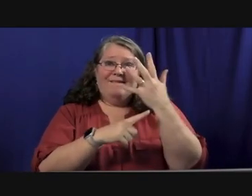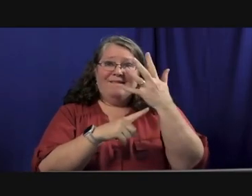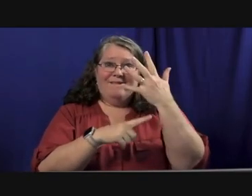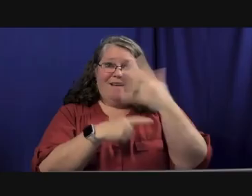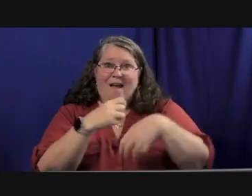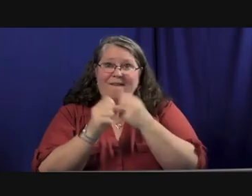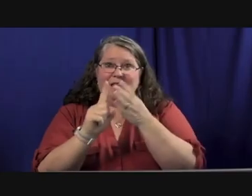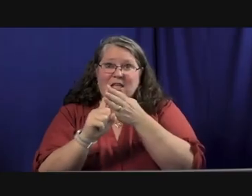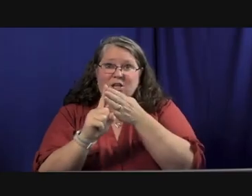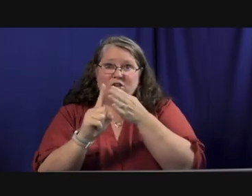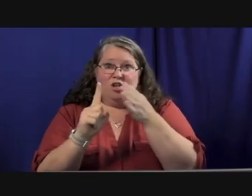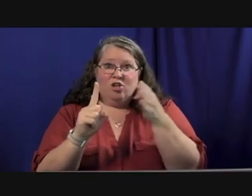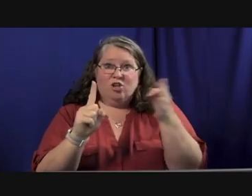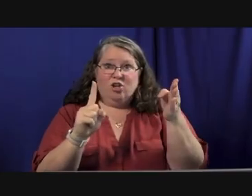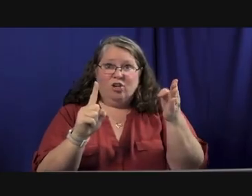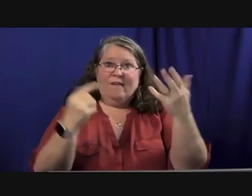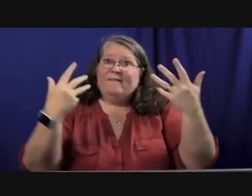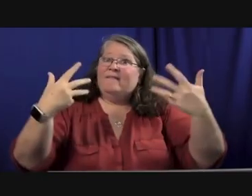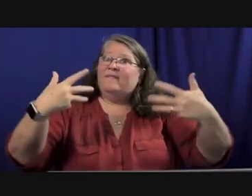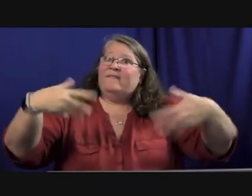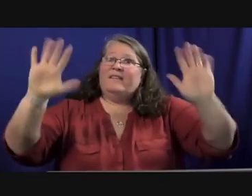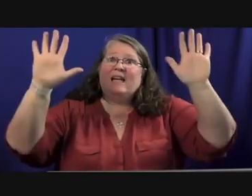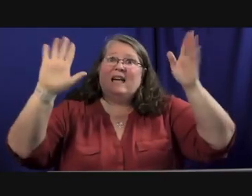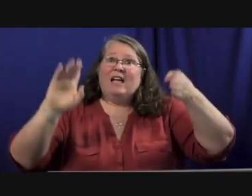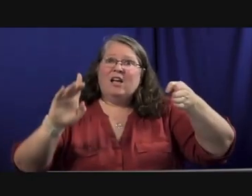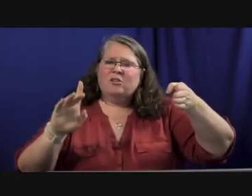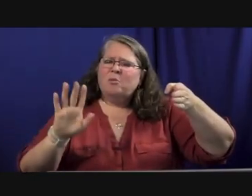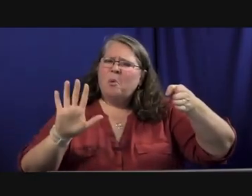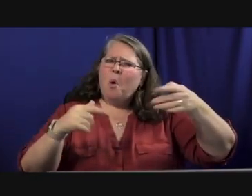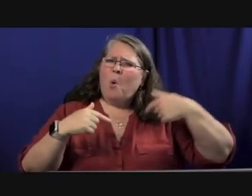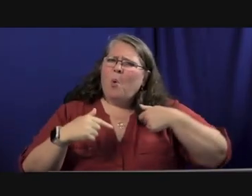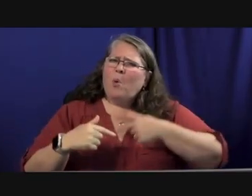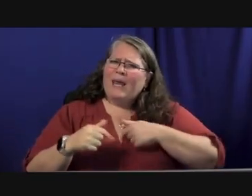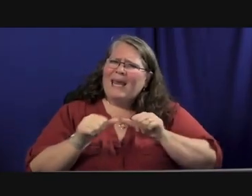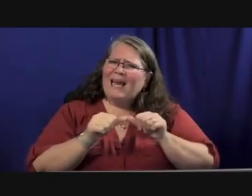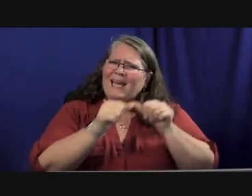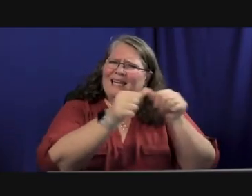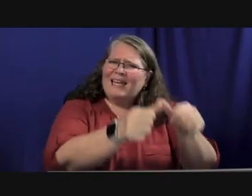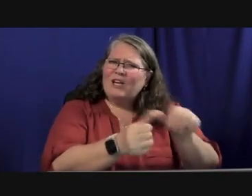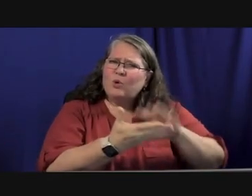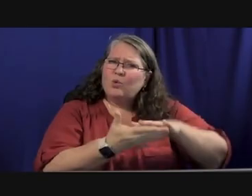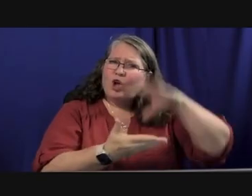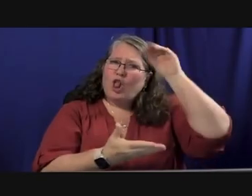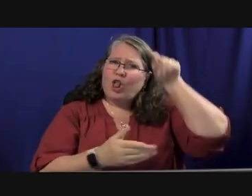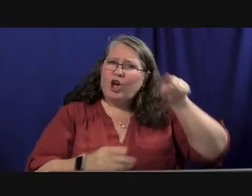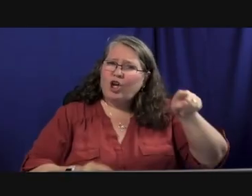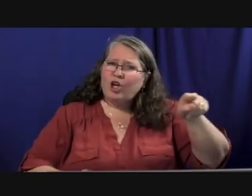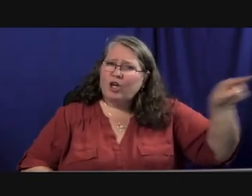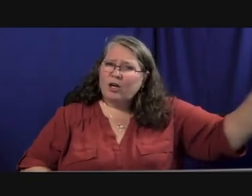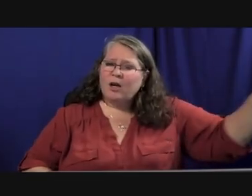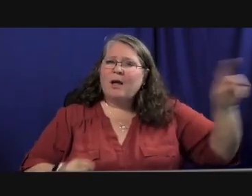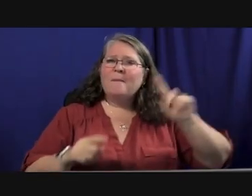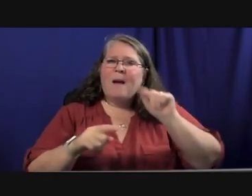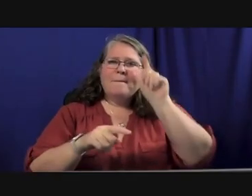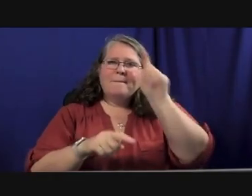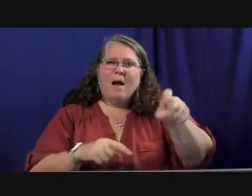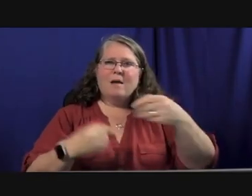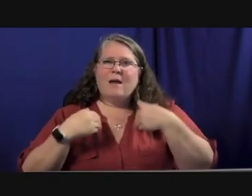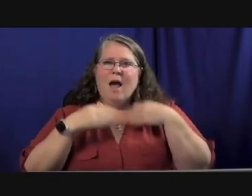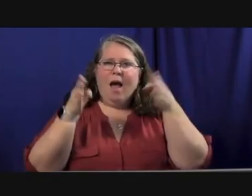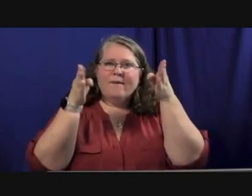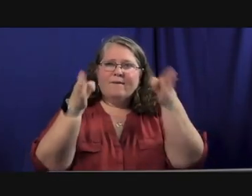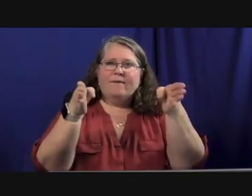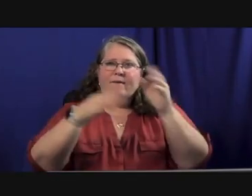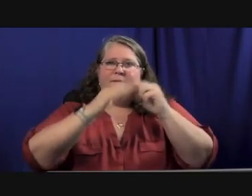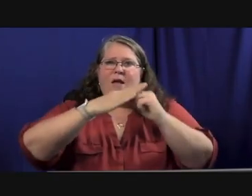That is incorporated. The early intervention stage is the first 5 years of life. But as far as continuing to